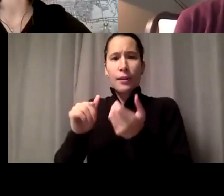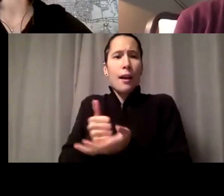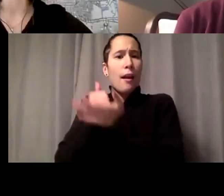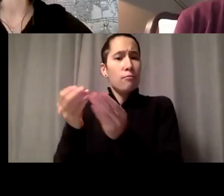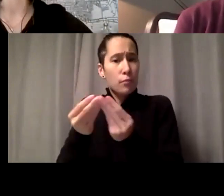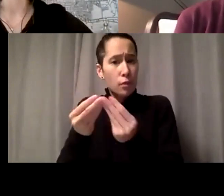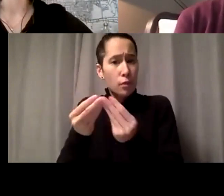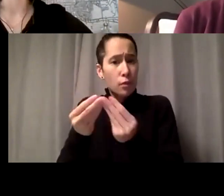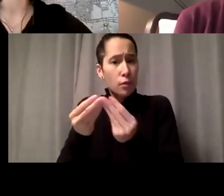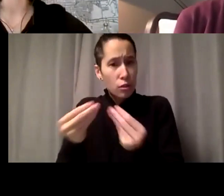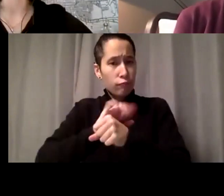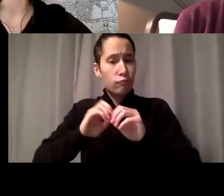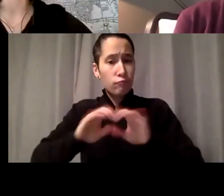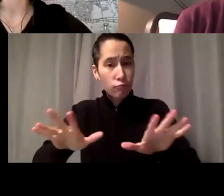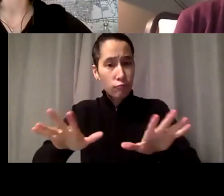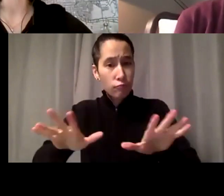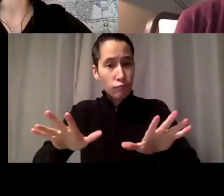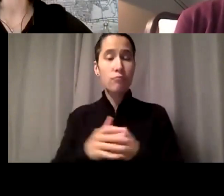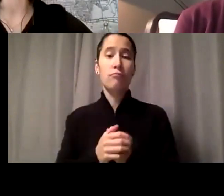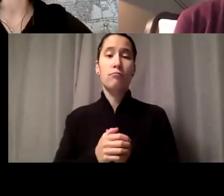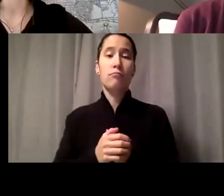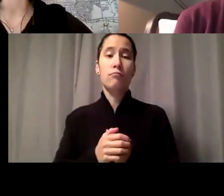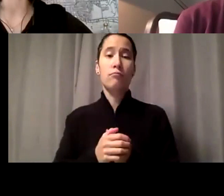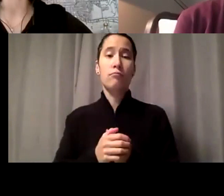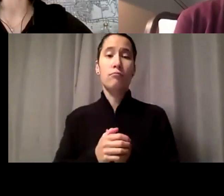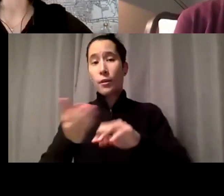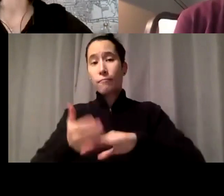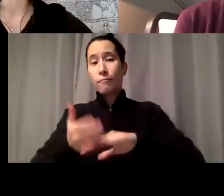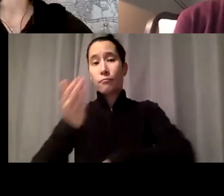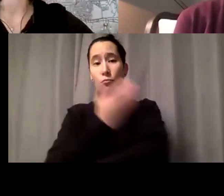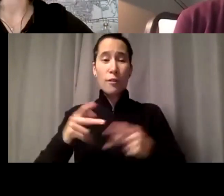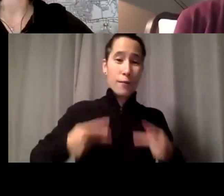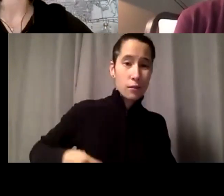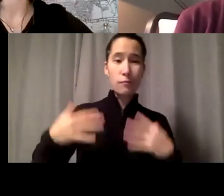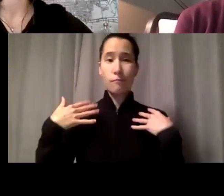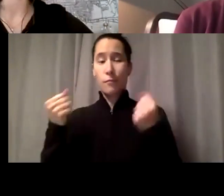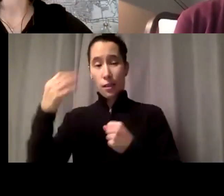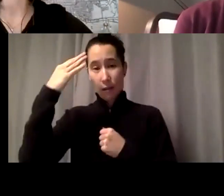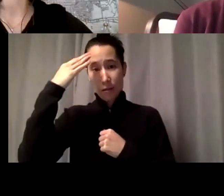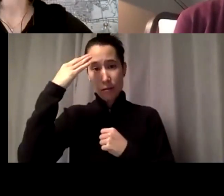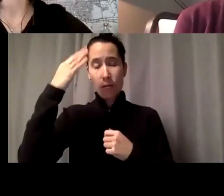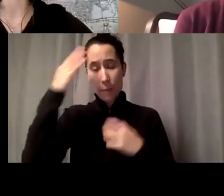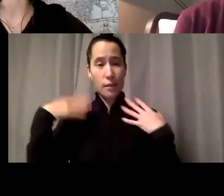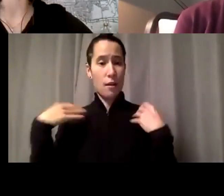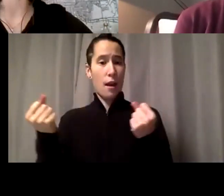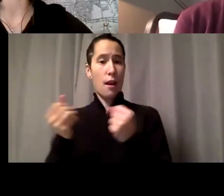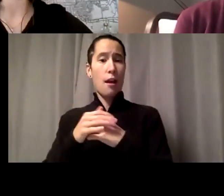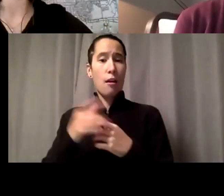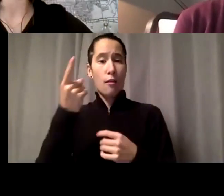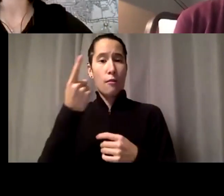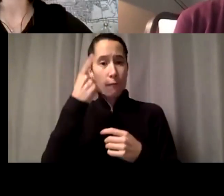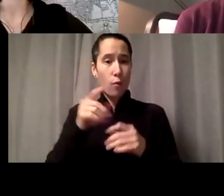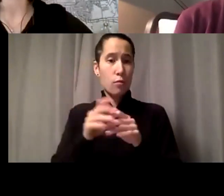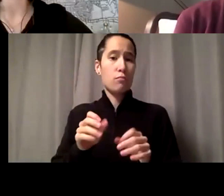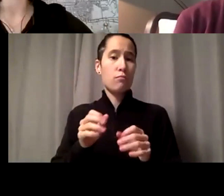individual physical and mental health and reconnecting our communities through sport. So, second key message, we are at